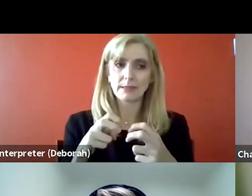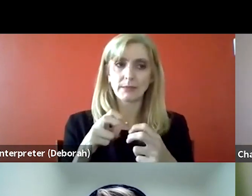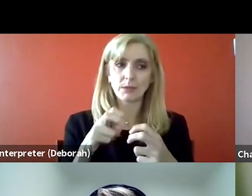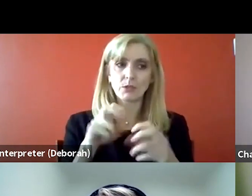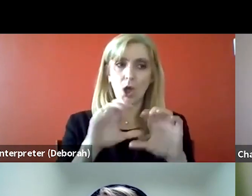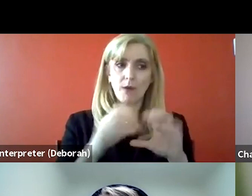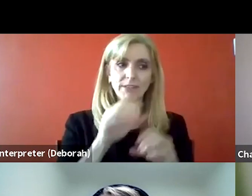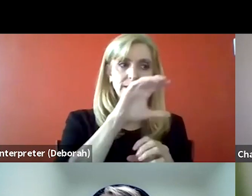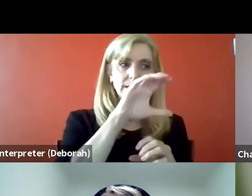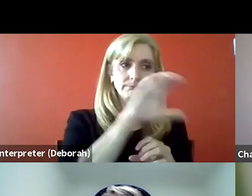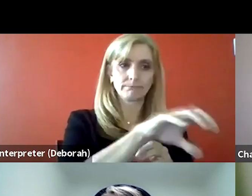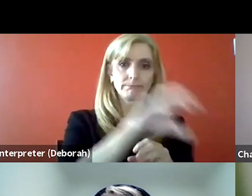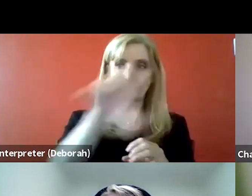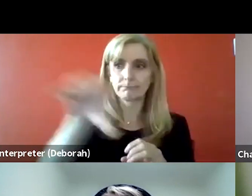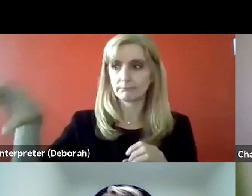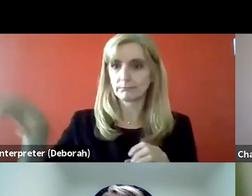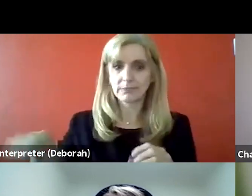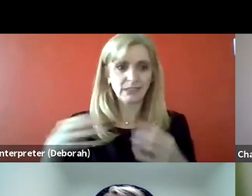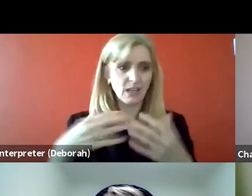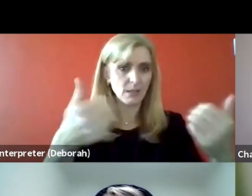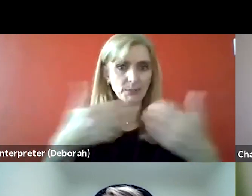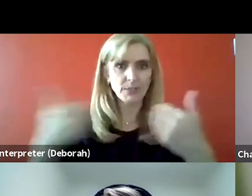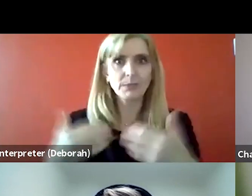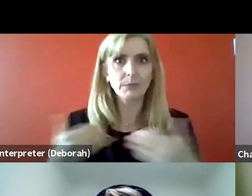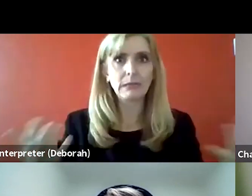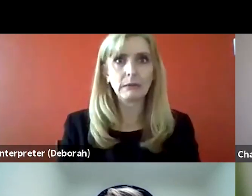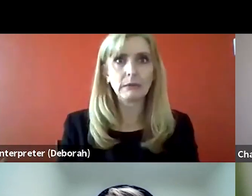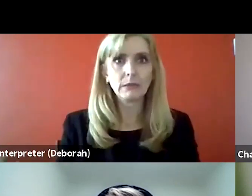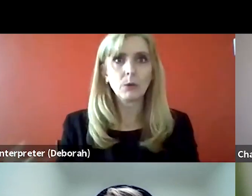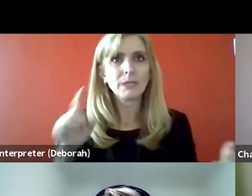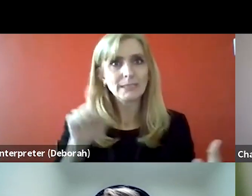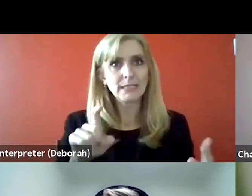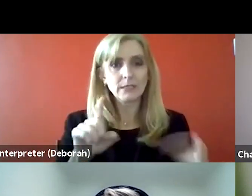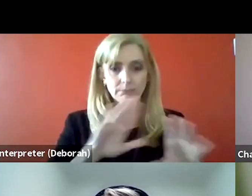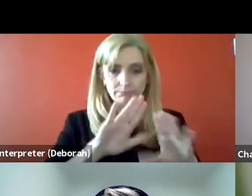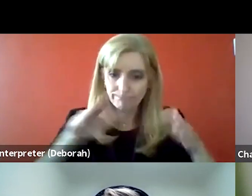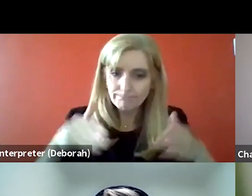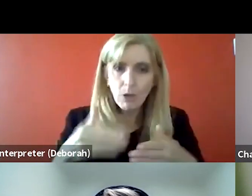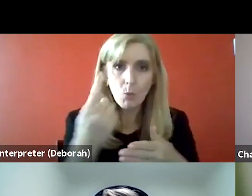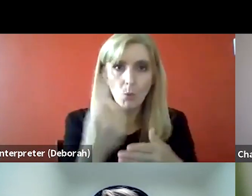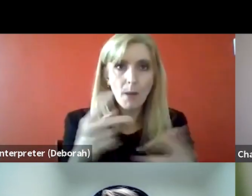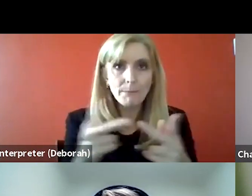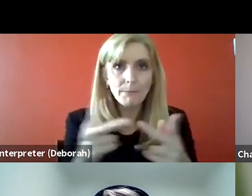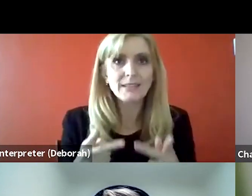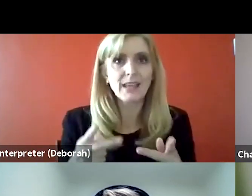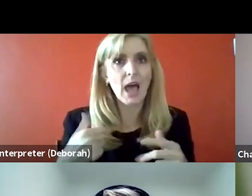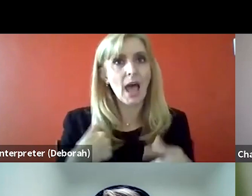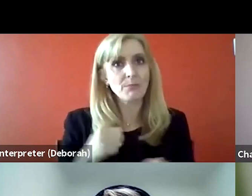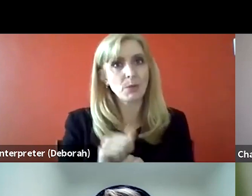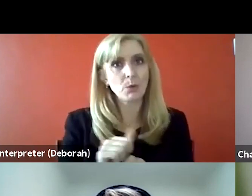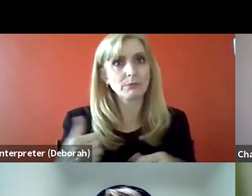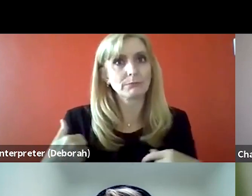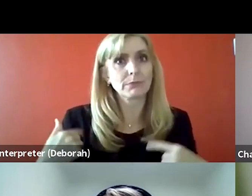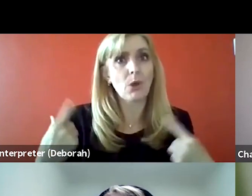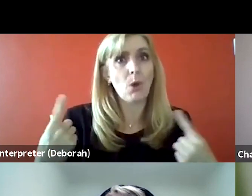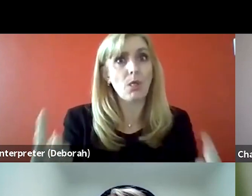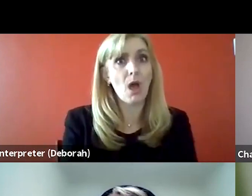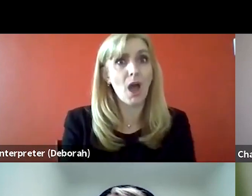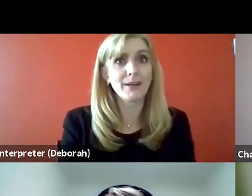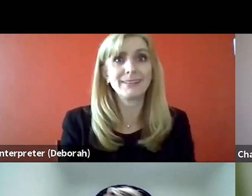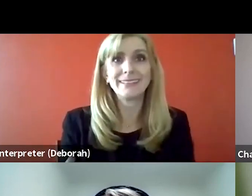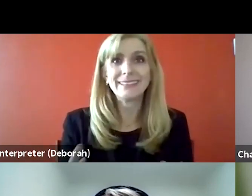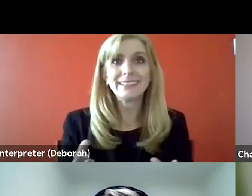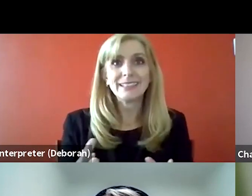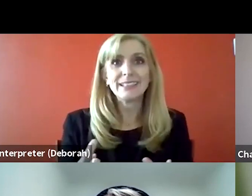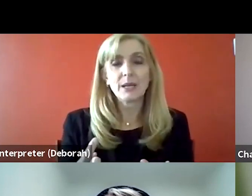think would really be improved, because with the fact that I've been here for so long, people kind of know that I've been here, and maybe I might know